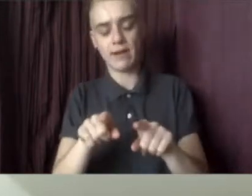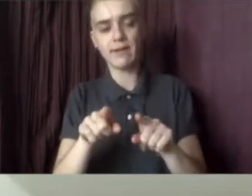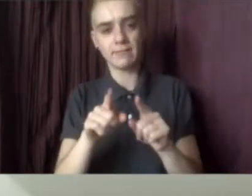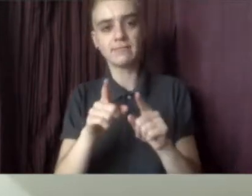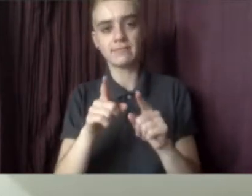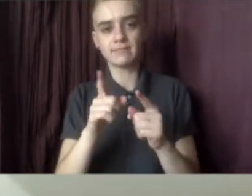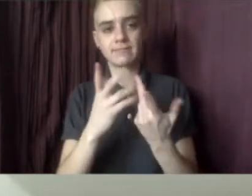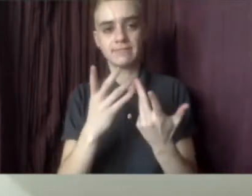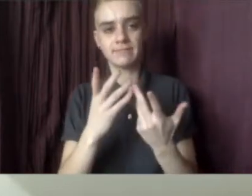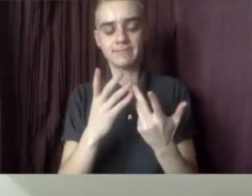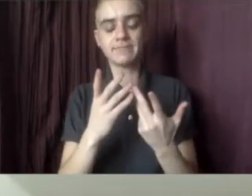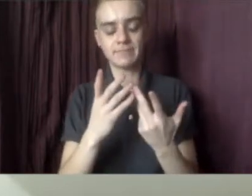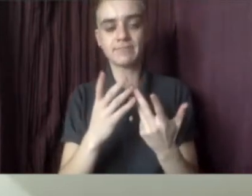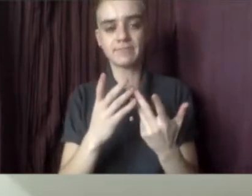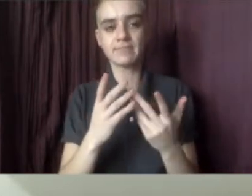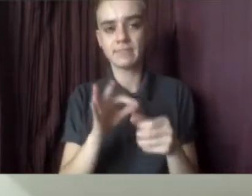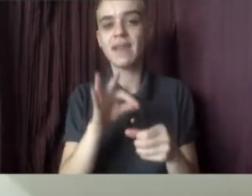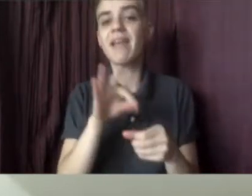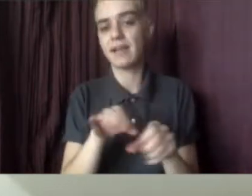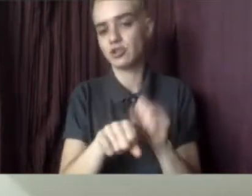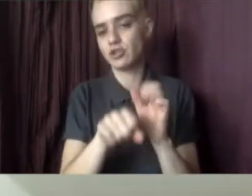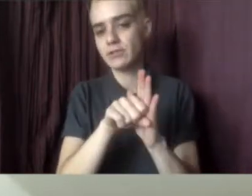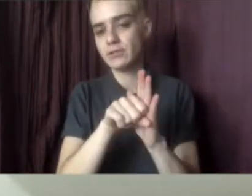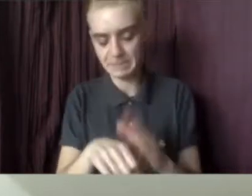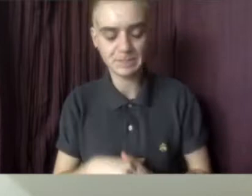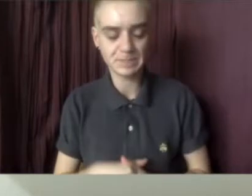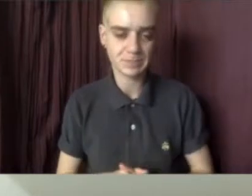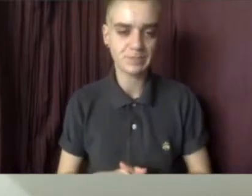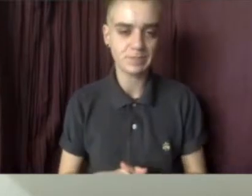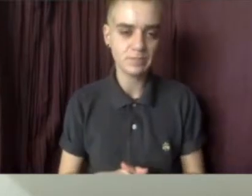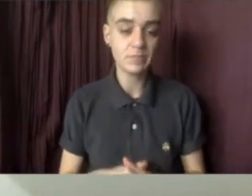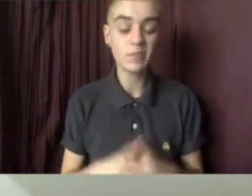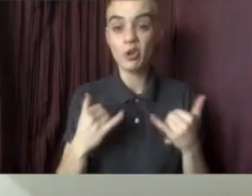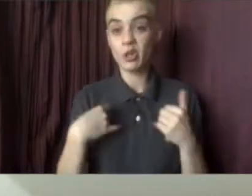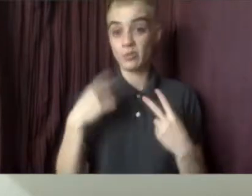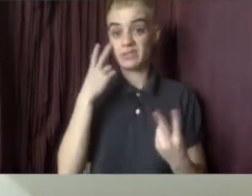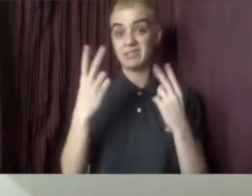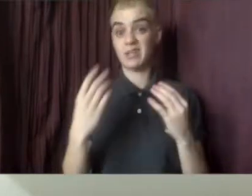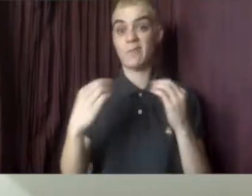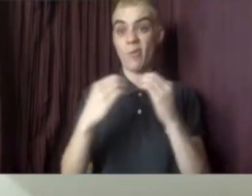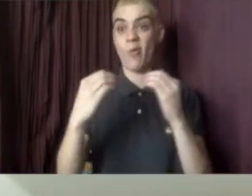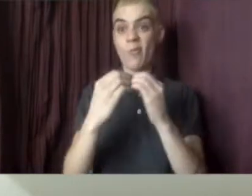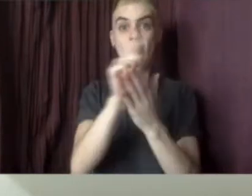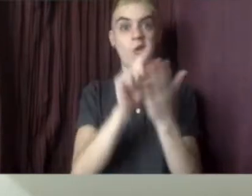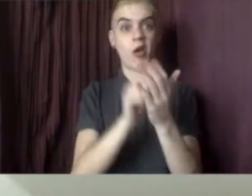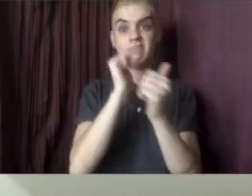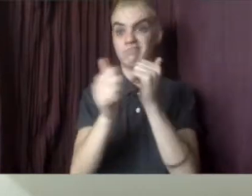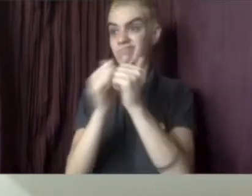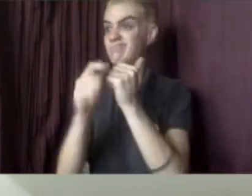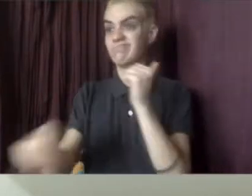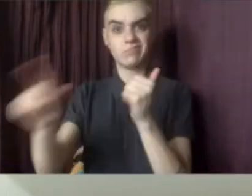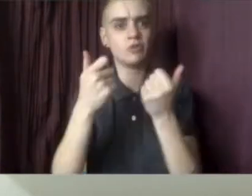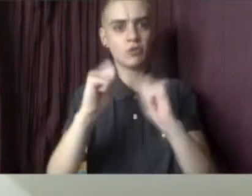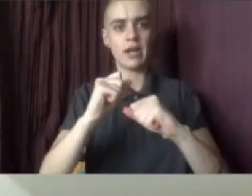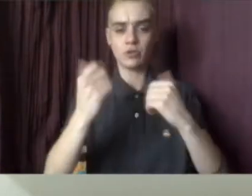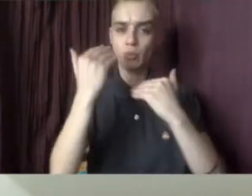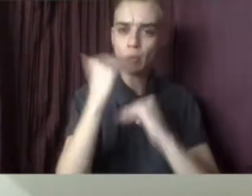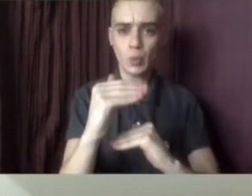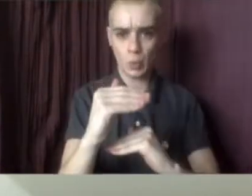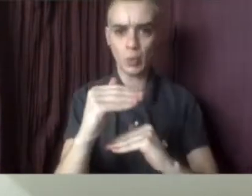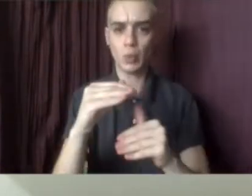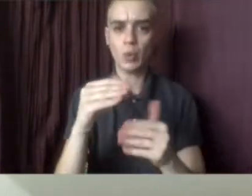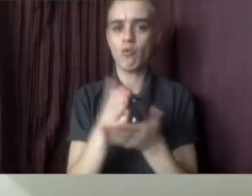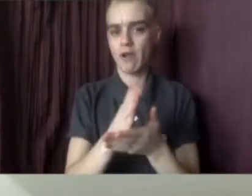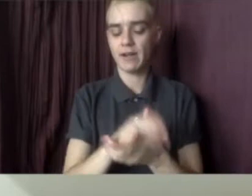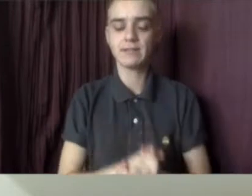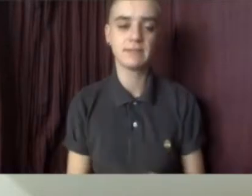positively impacting our common life together. He explains that voting is a sign of looking out for our neighbor, something that is quite central to